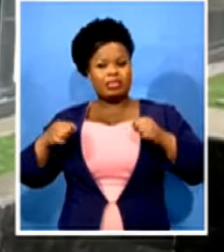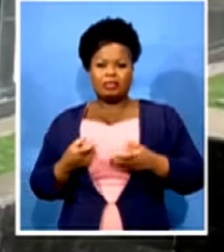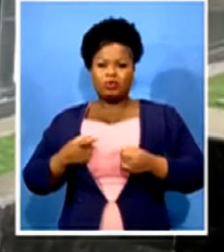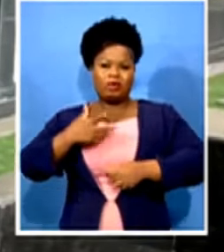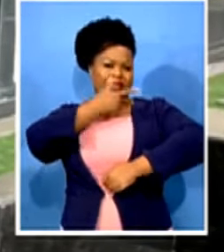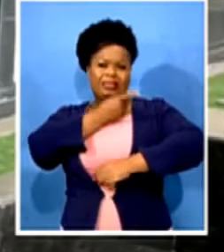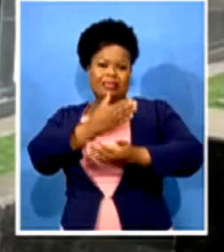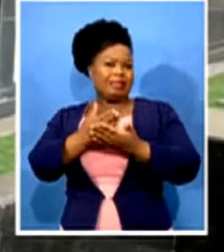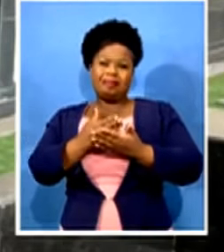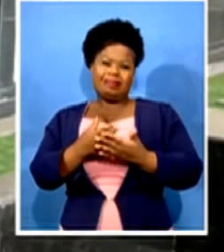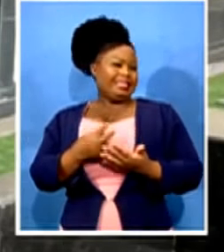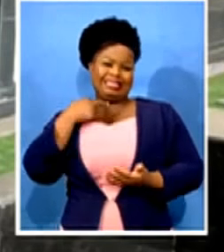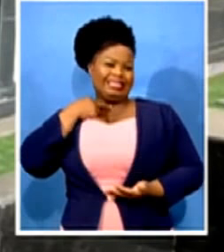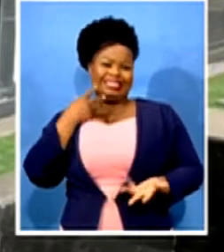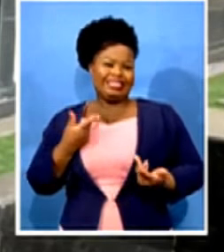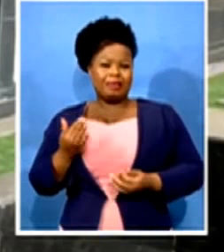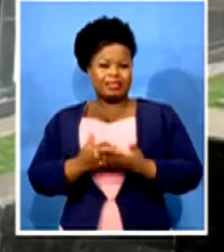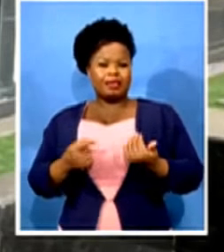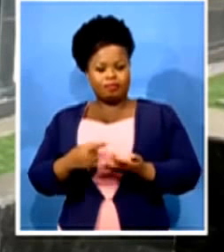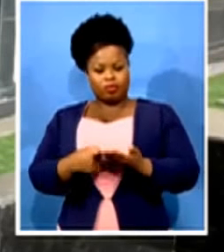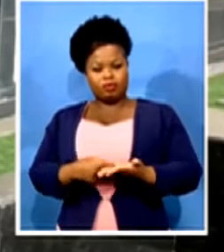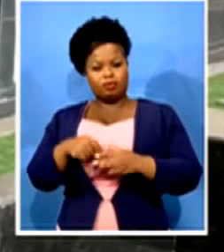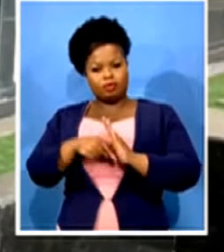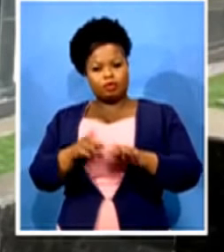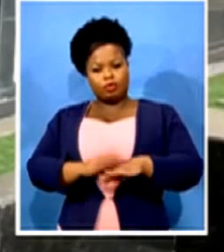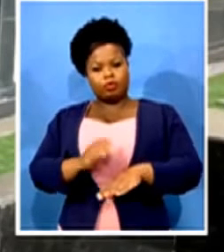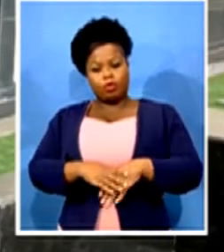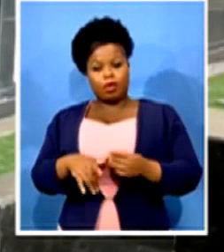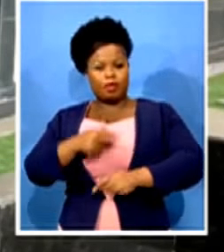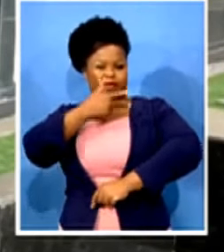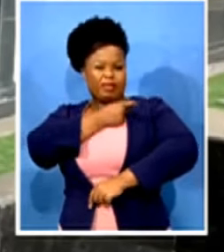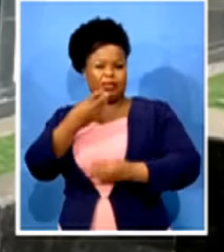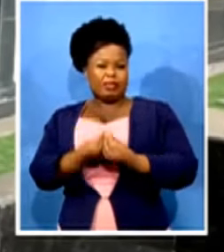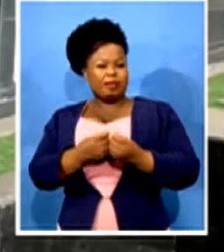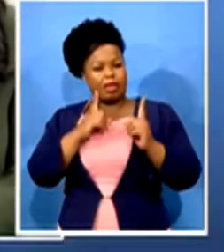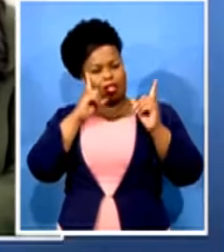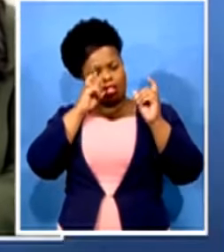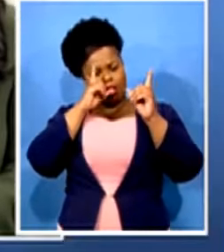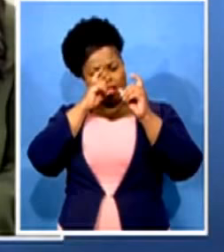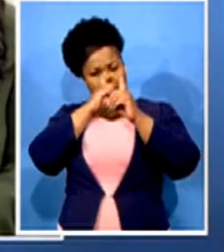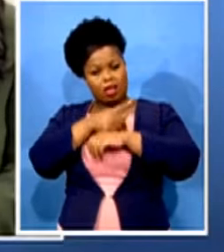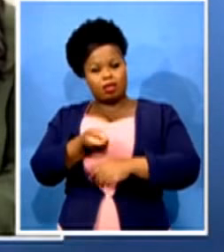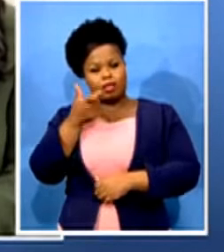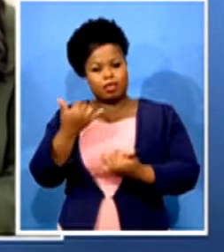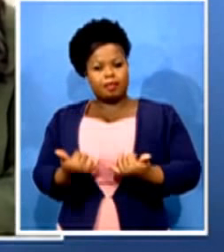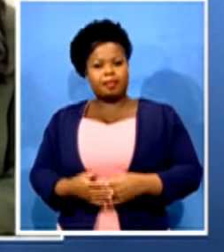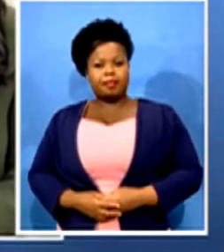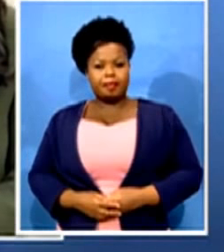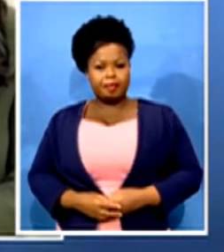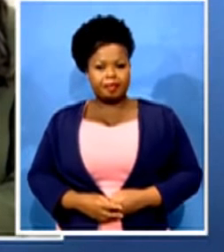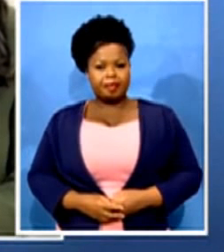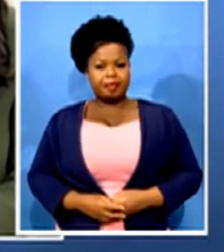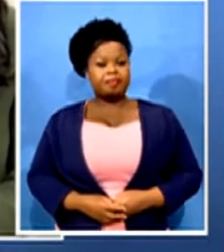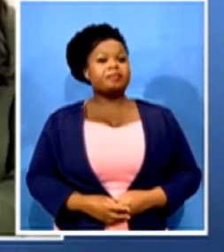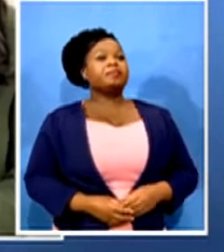surrounding Covaxin is something that's complicating matters here in India. Of course, as the vaccines are